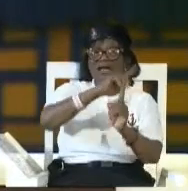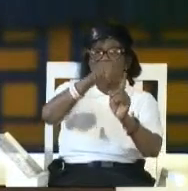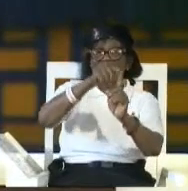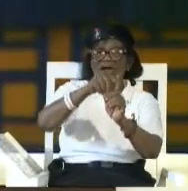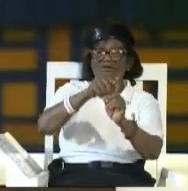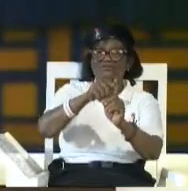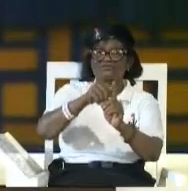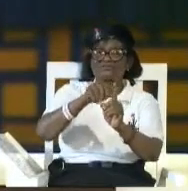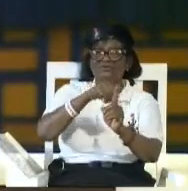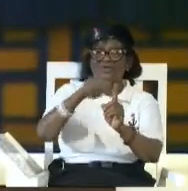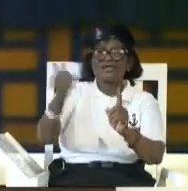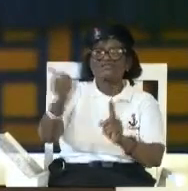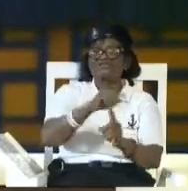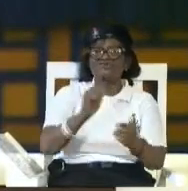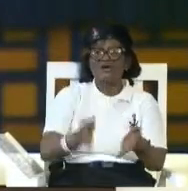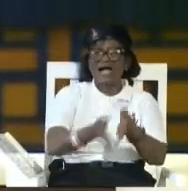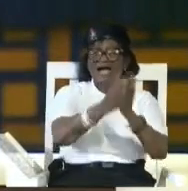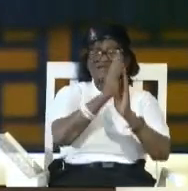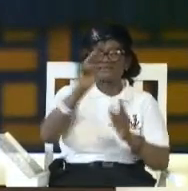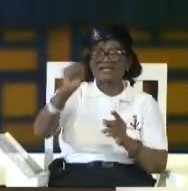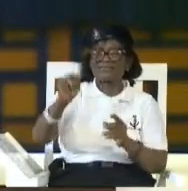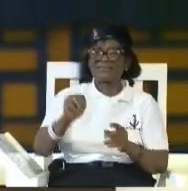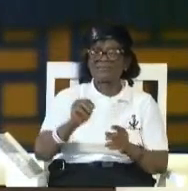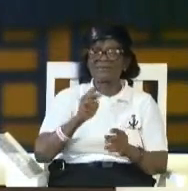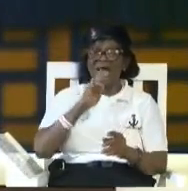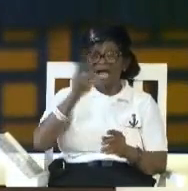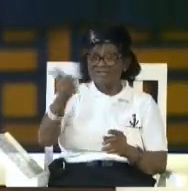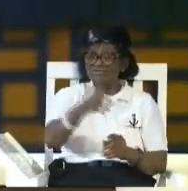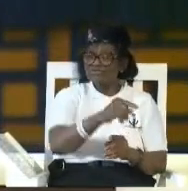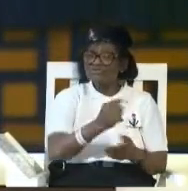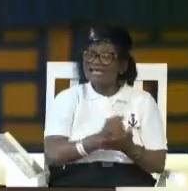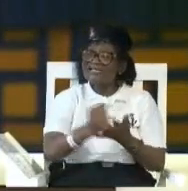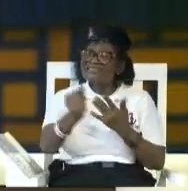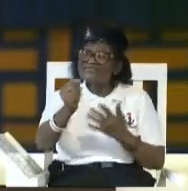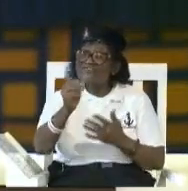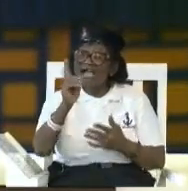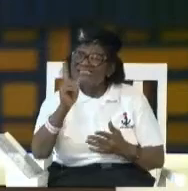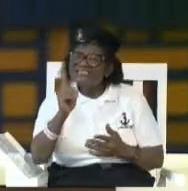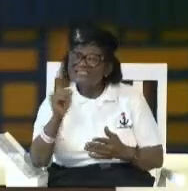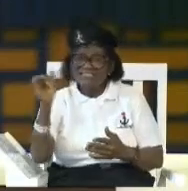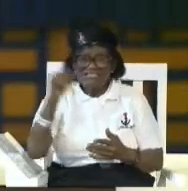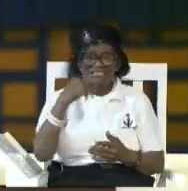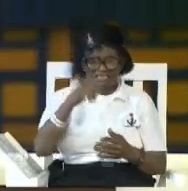And when you ask them, "Are you sanctified?" they say, "Yes."